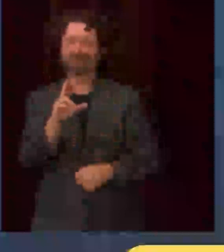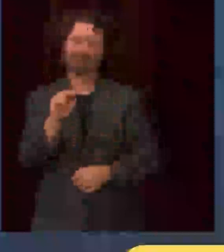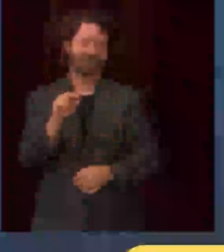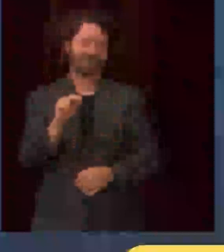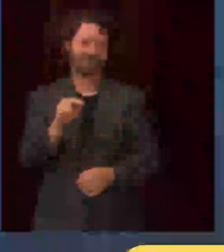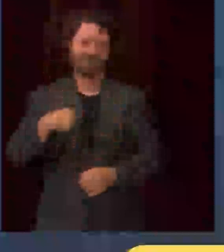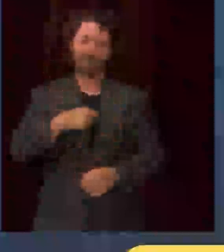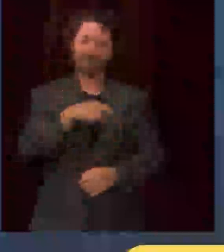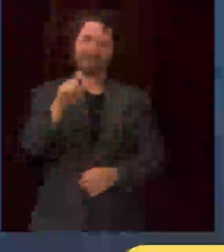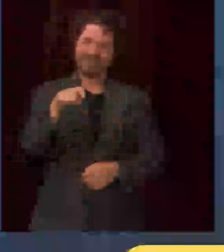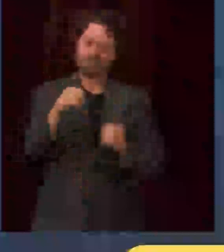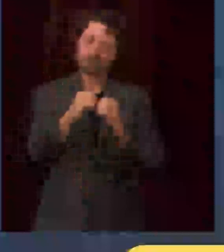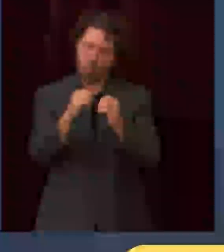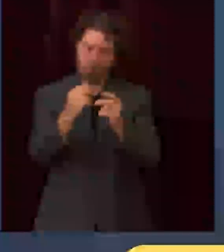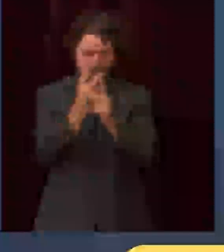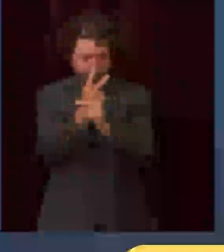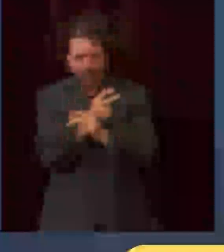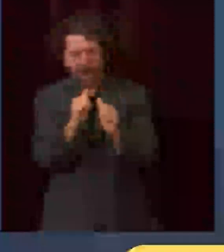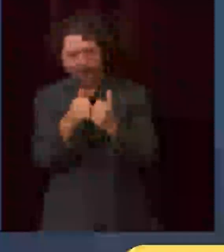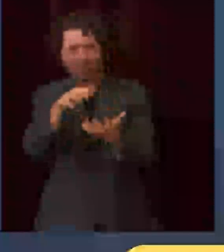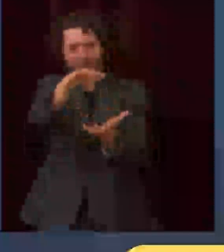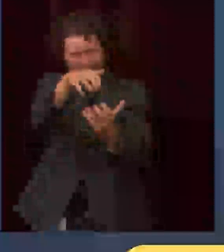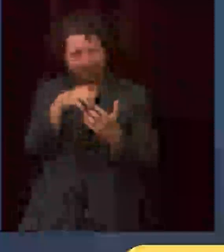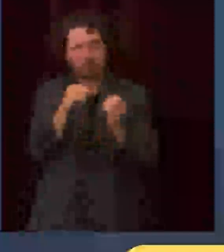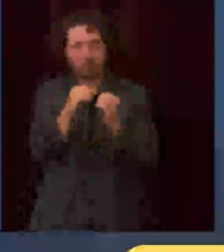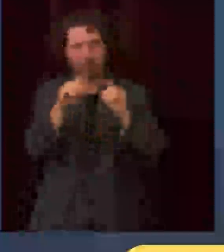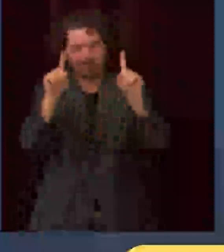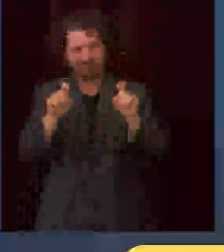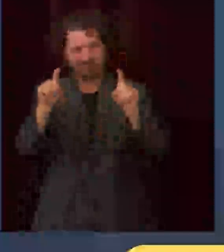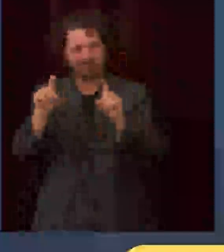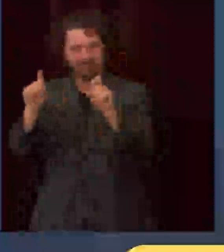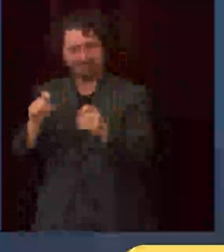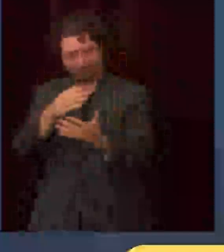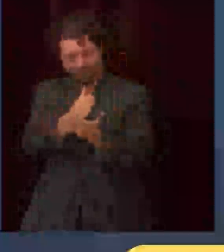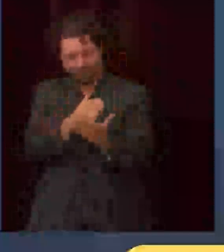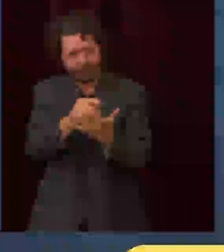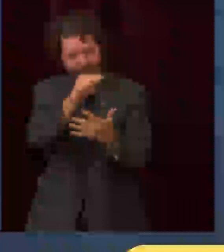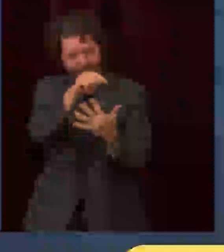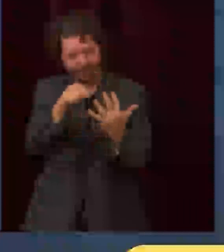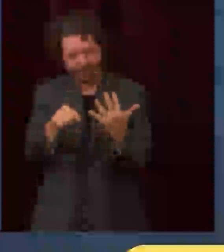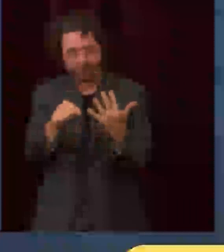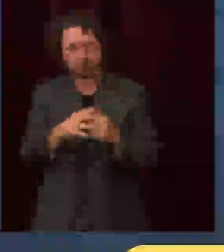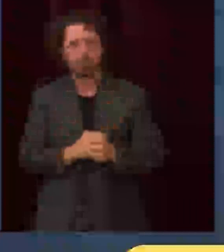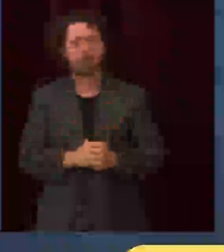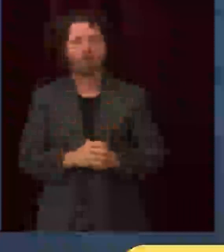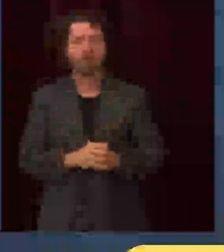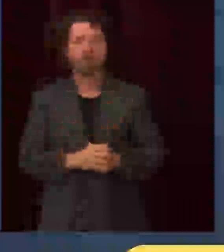as confidence for the next month, but we've got to have more confidence in the months to come.